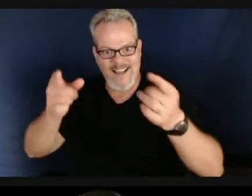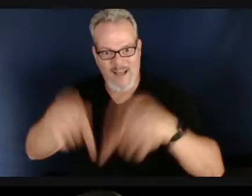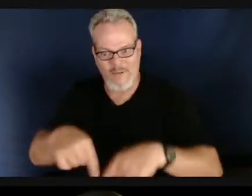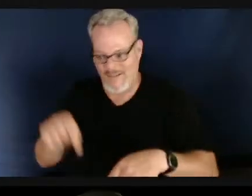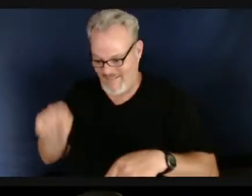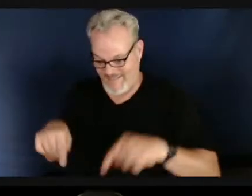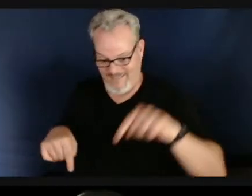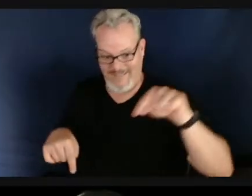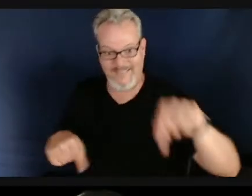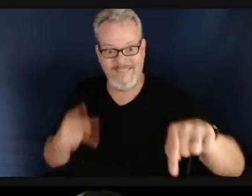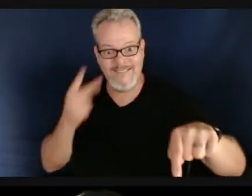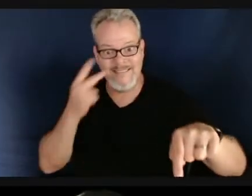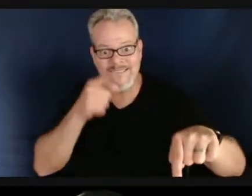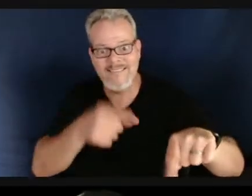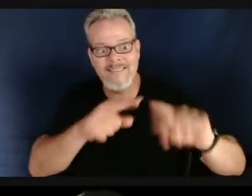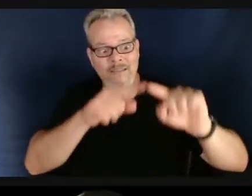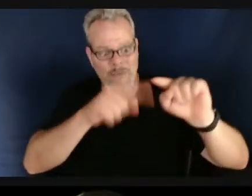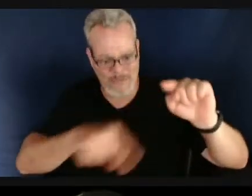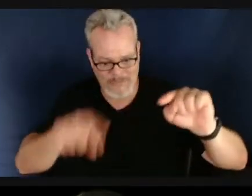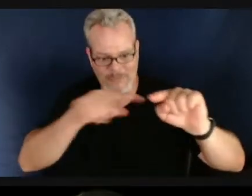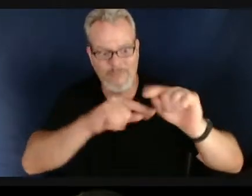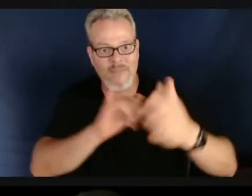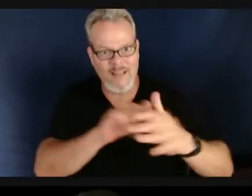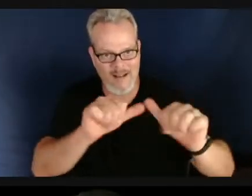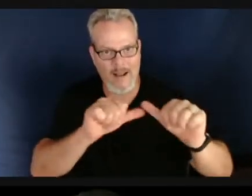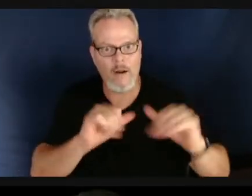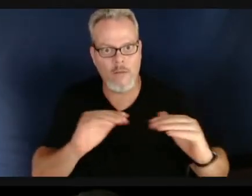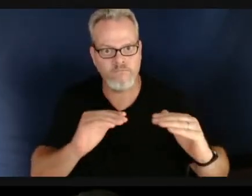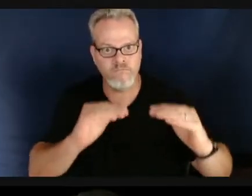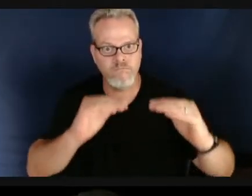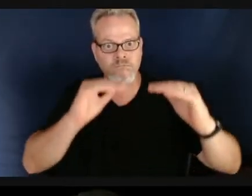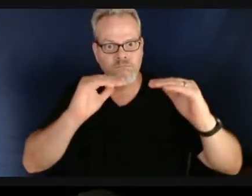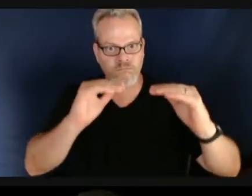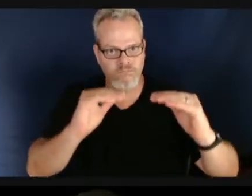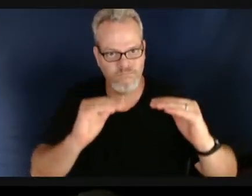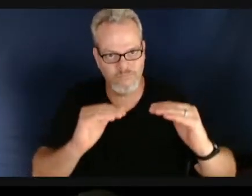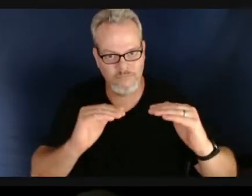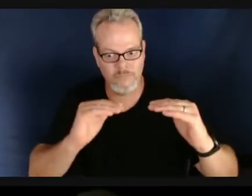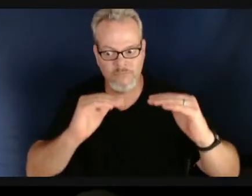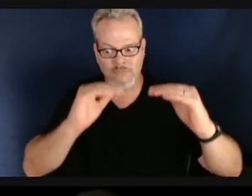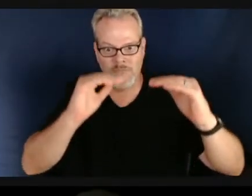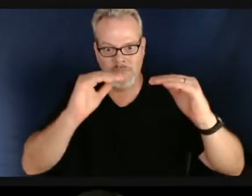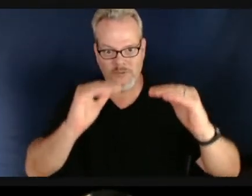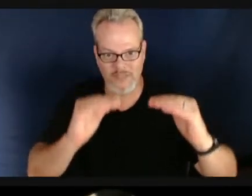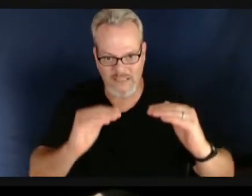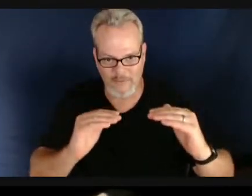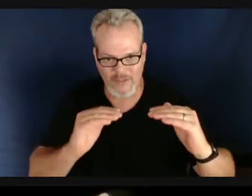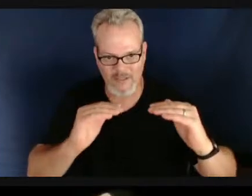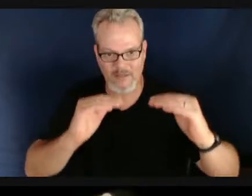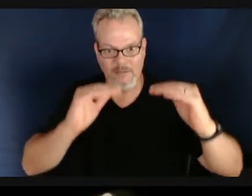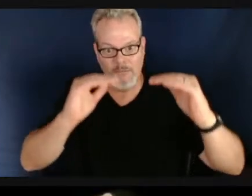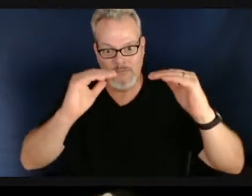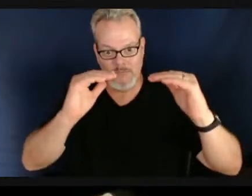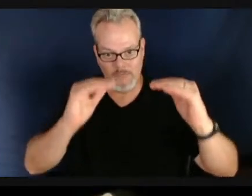clearly rising. It's like it's bobbing up with the flow as lava is injecting from below.